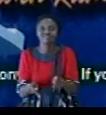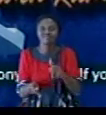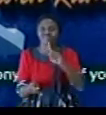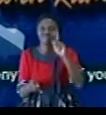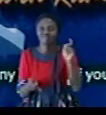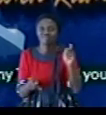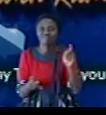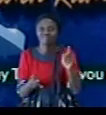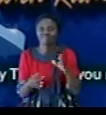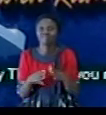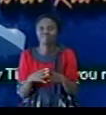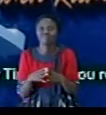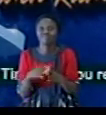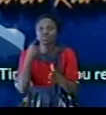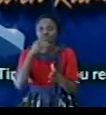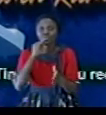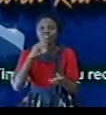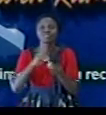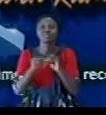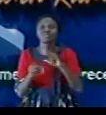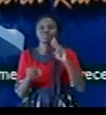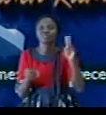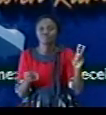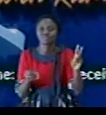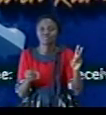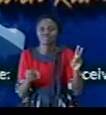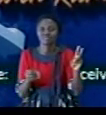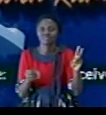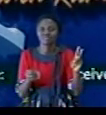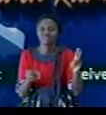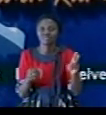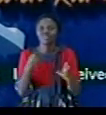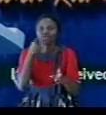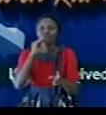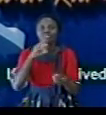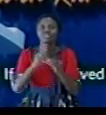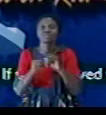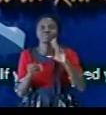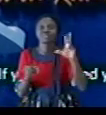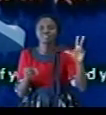Who is number two? Who is number three?